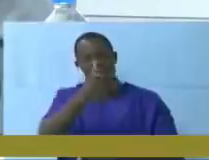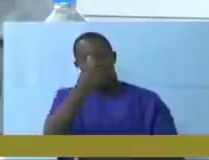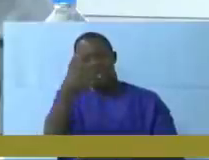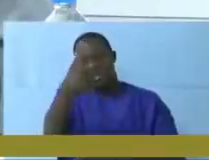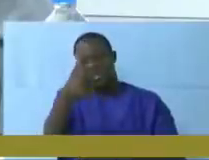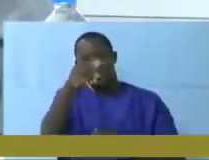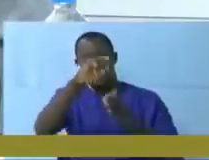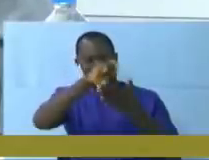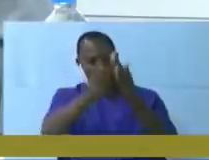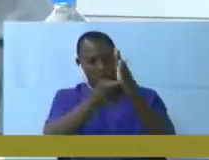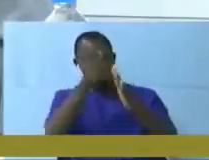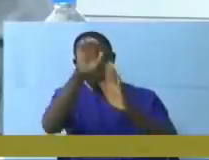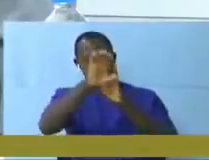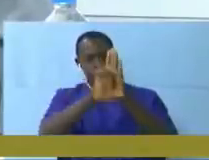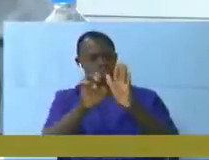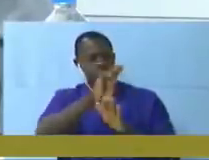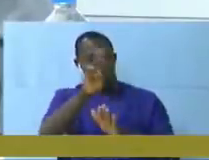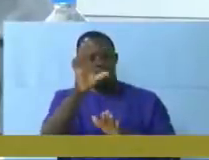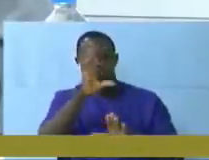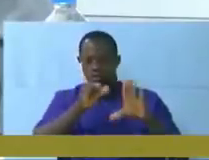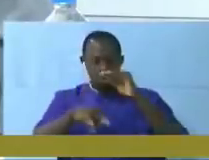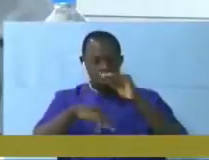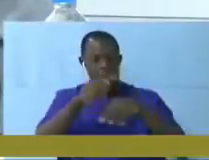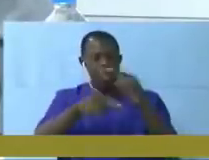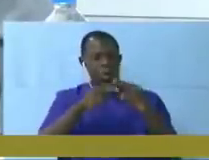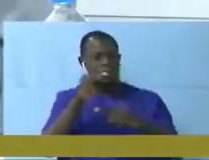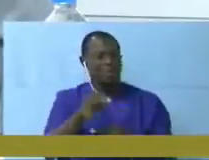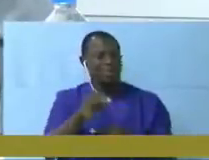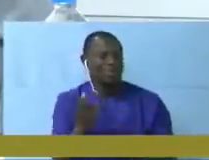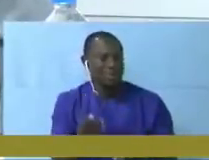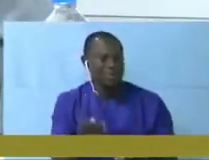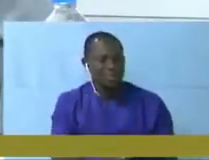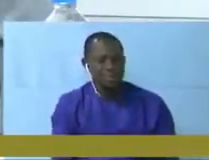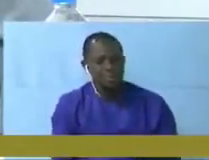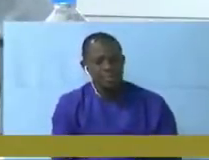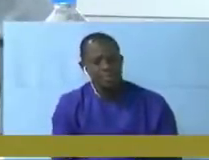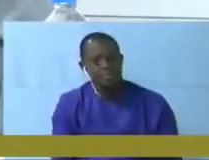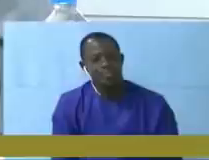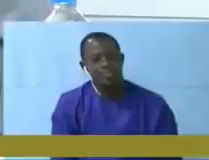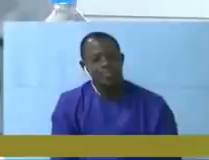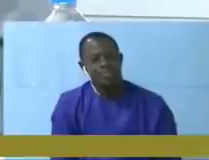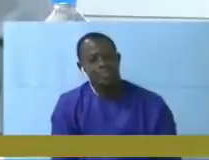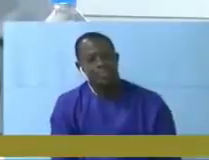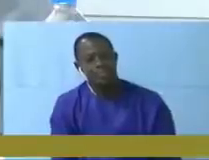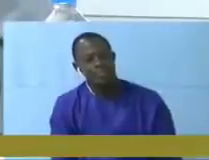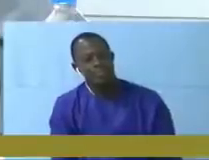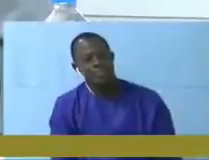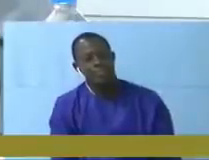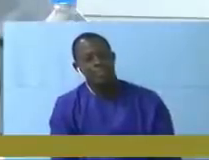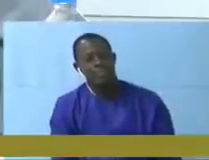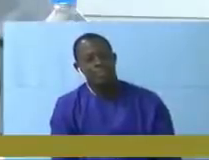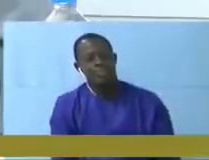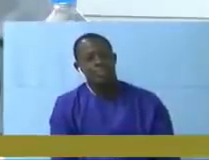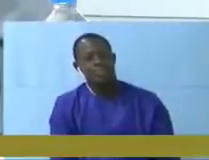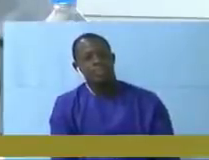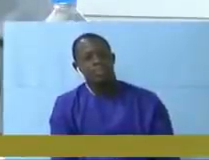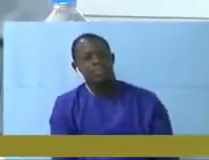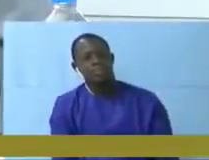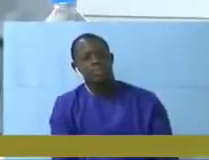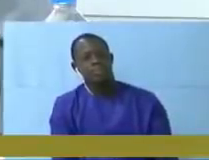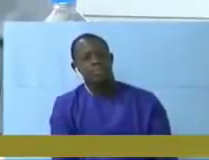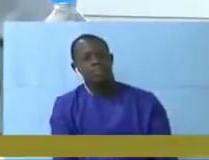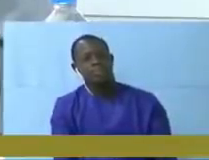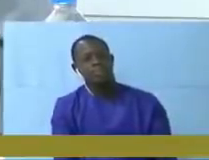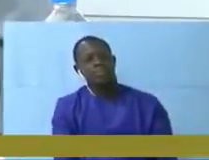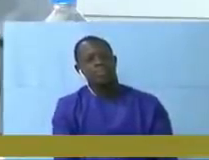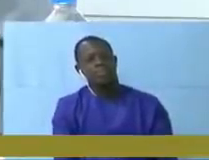moy li nga xamné ni mom la am ci xaji témir bu nek ci carte yi sanni ci voté présidentiel bi lool lay am ci ñaar